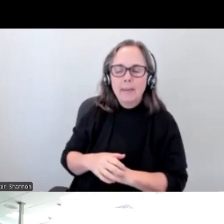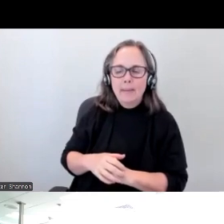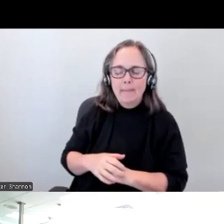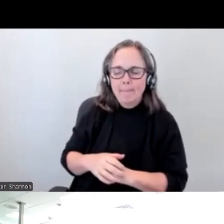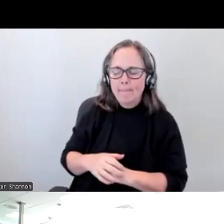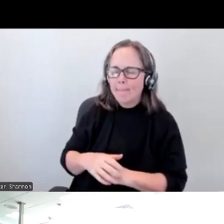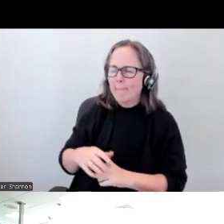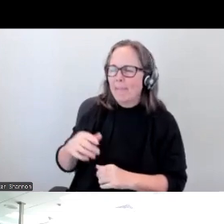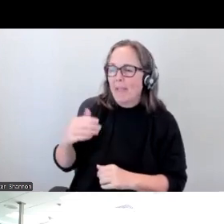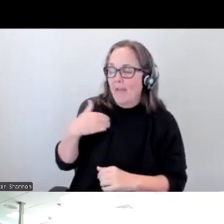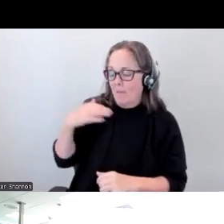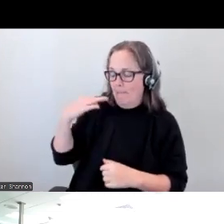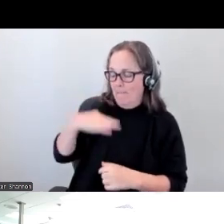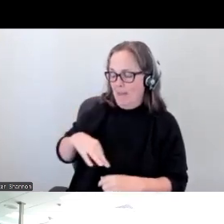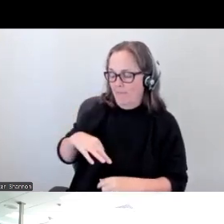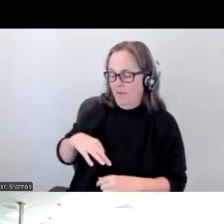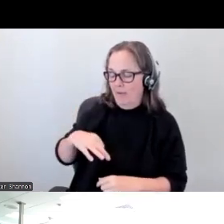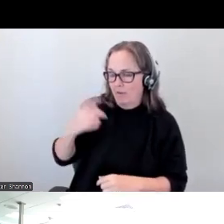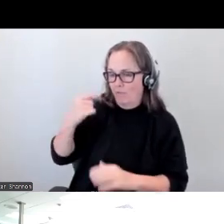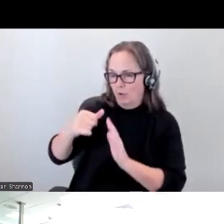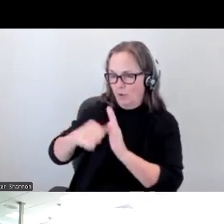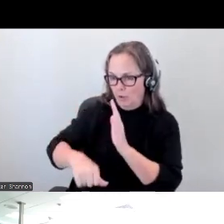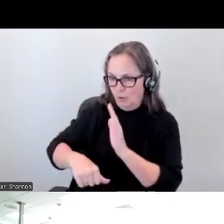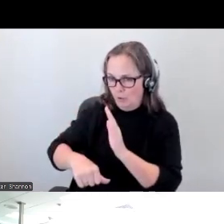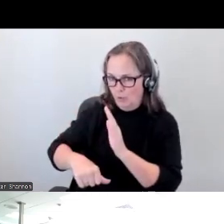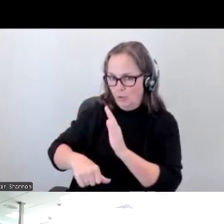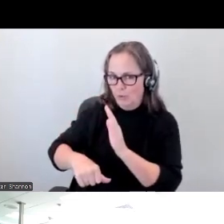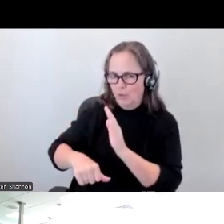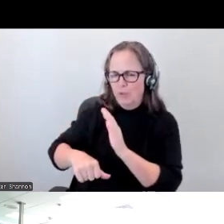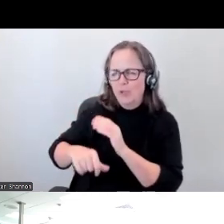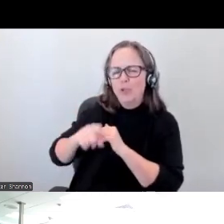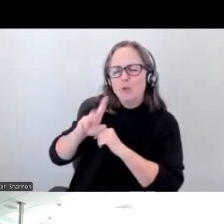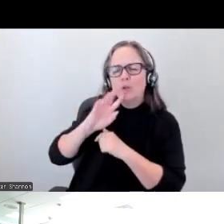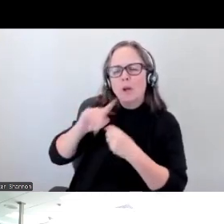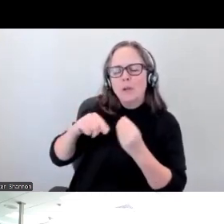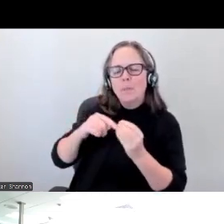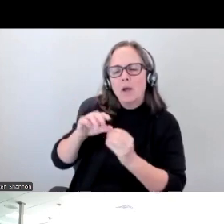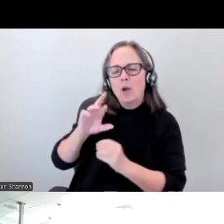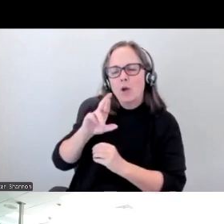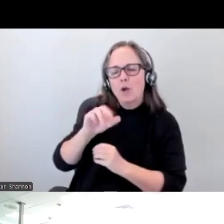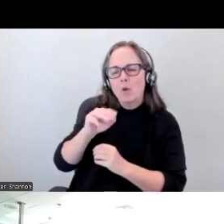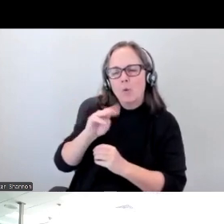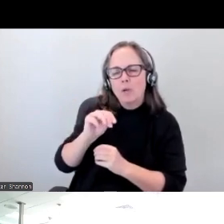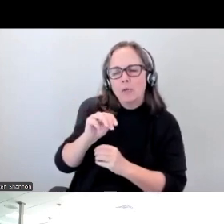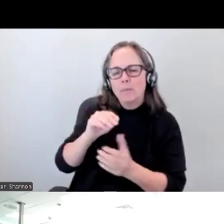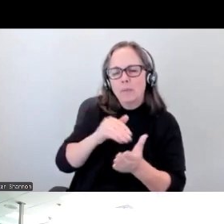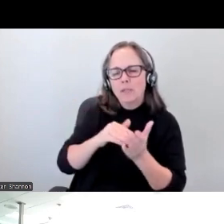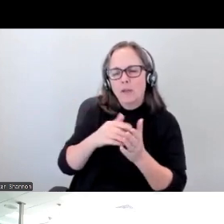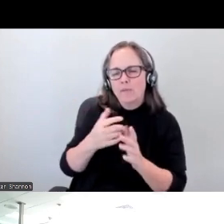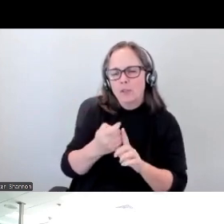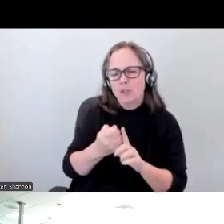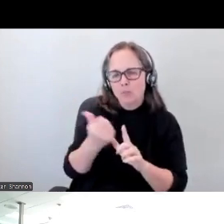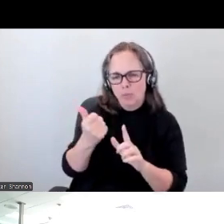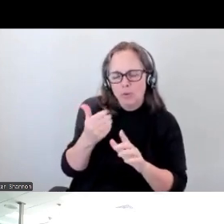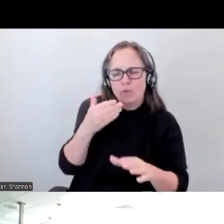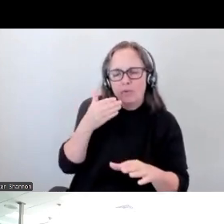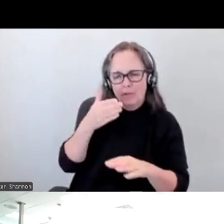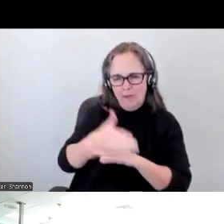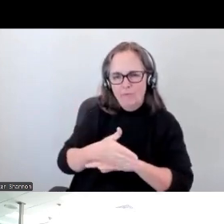is there a benefit to getting the surgery? Dr. Dhimal, you talked about how the rectum is quite frequently removed even